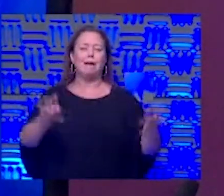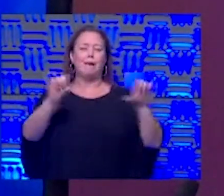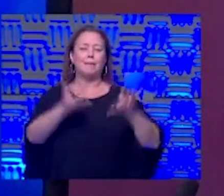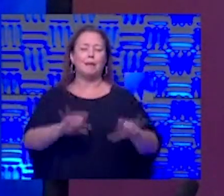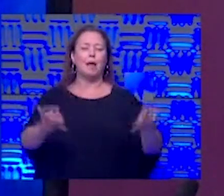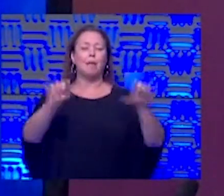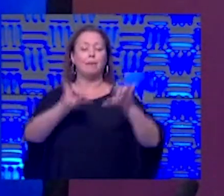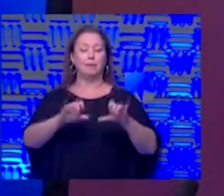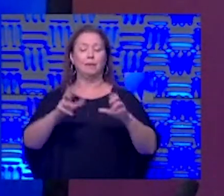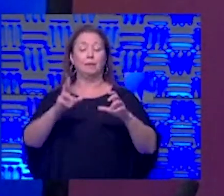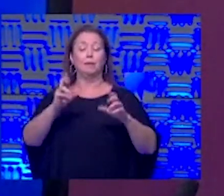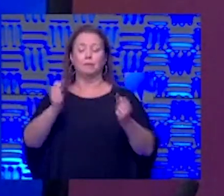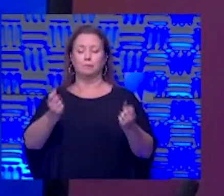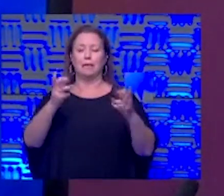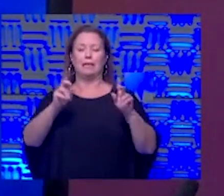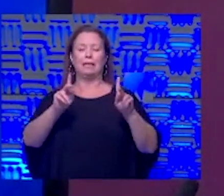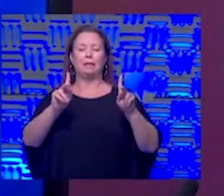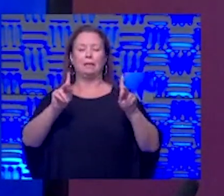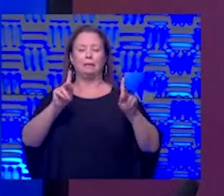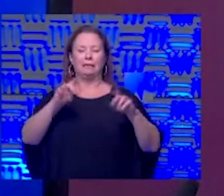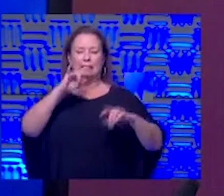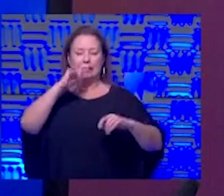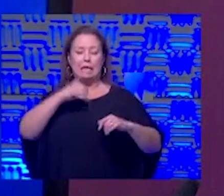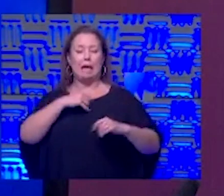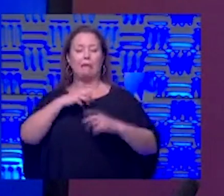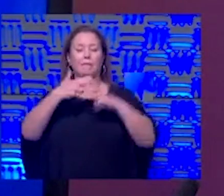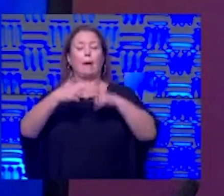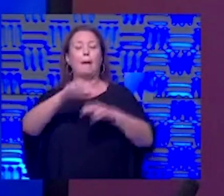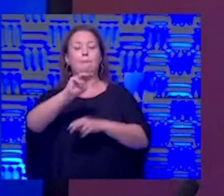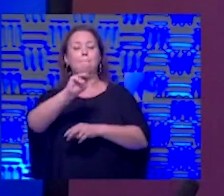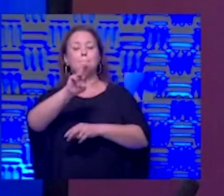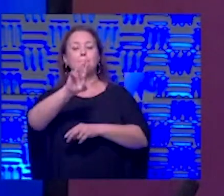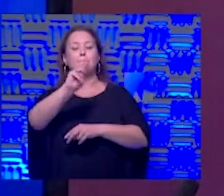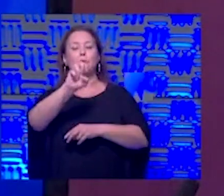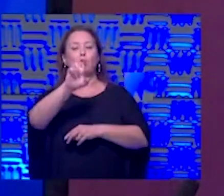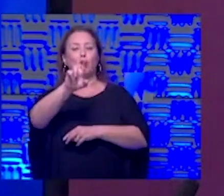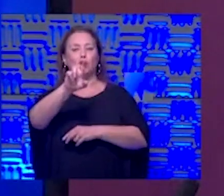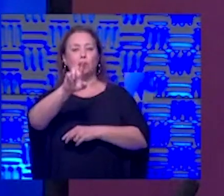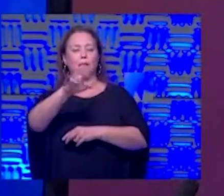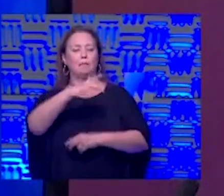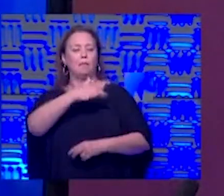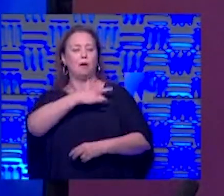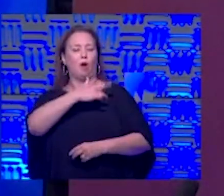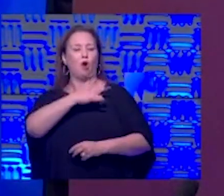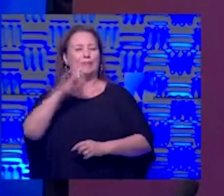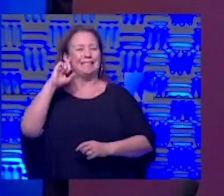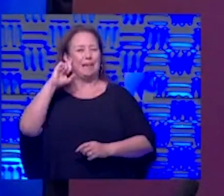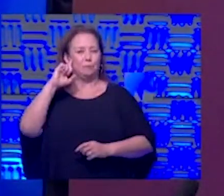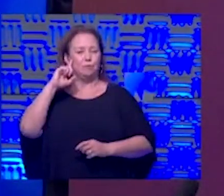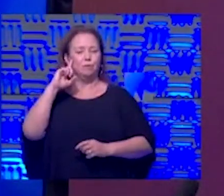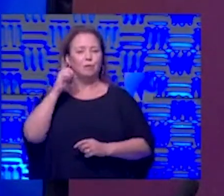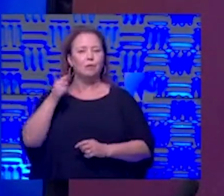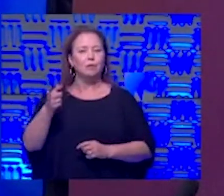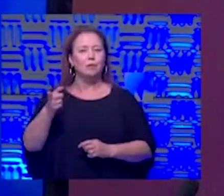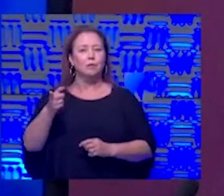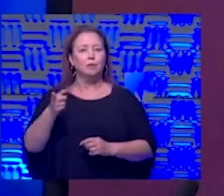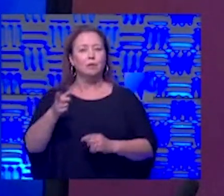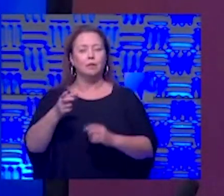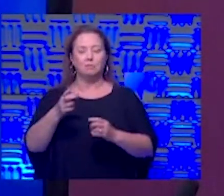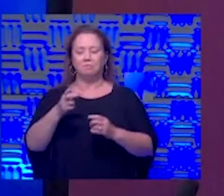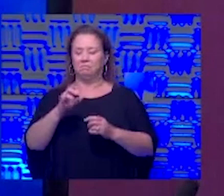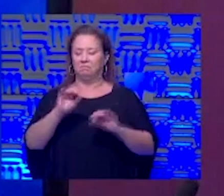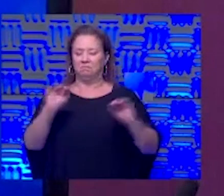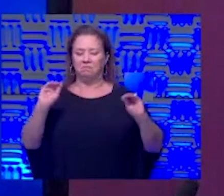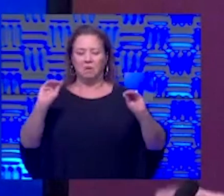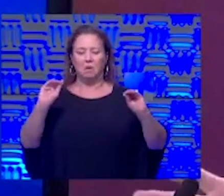finding there's lots of kids who have murmurs that are just the sounds of their hearts make, and they are innocent. They